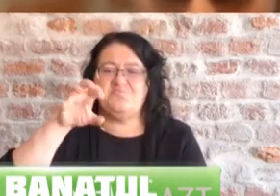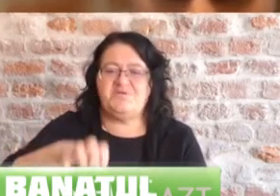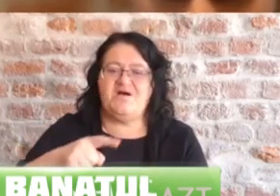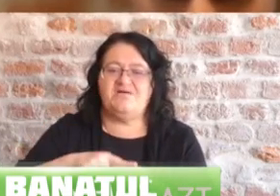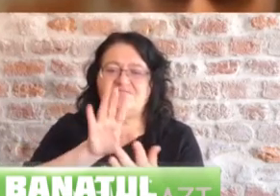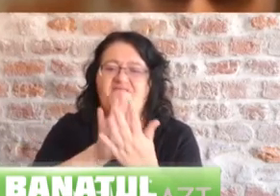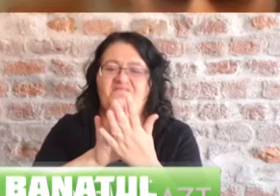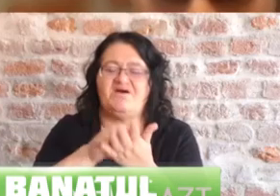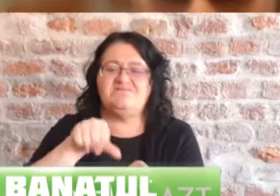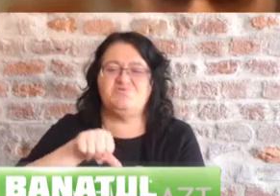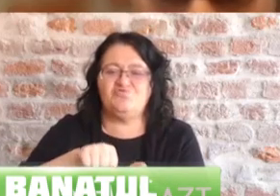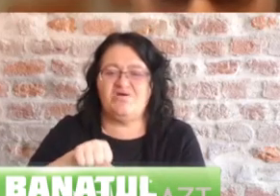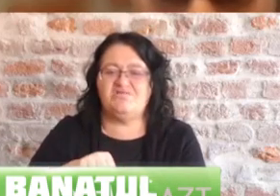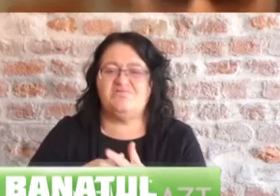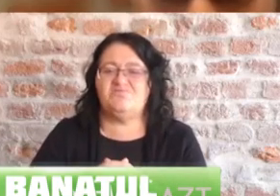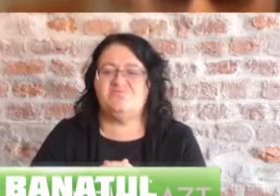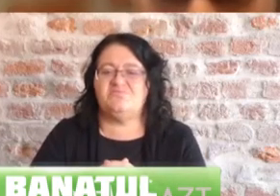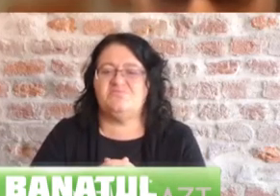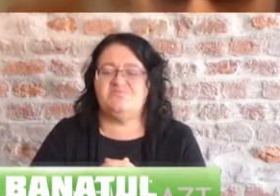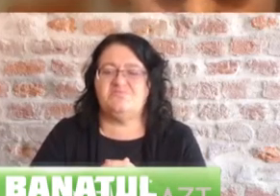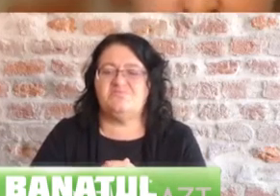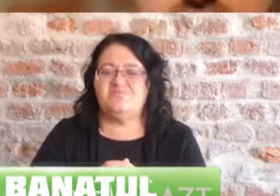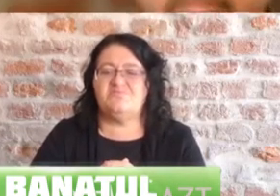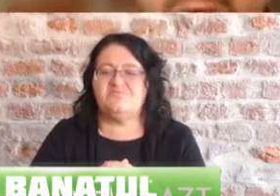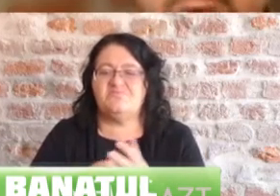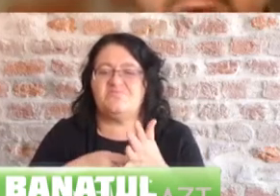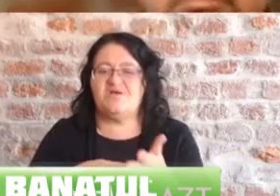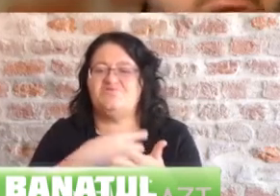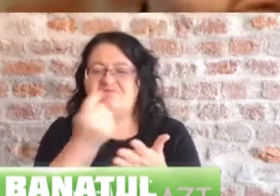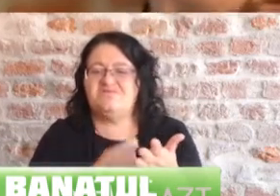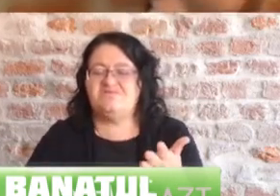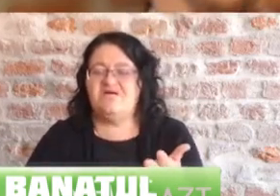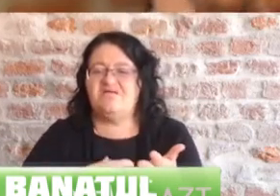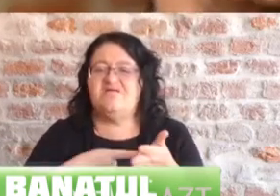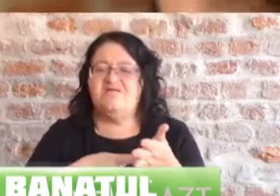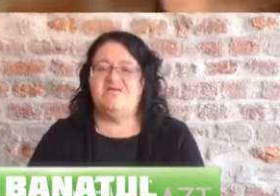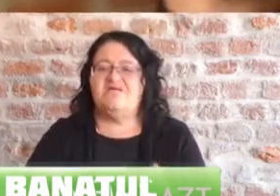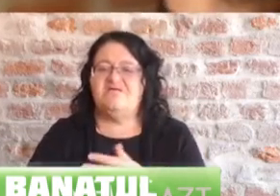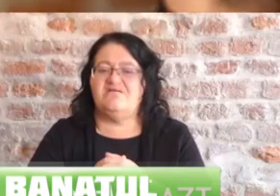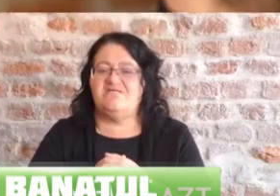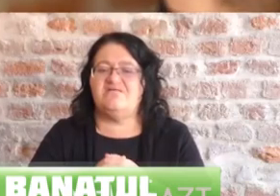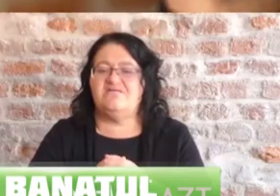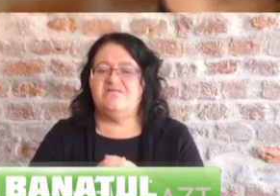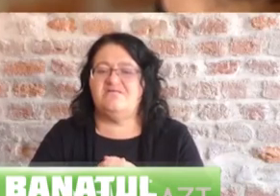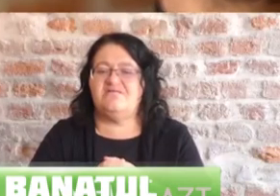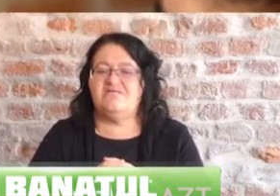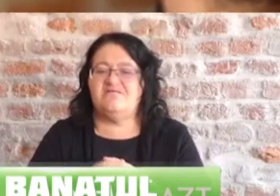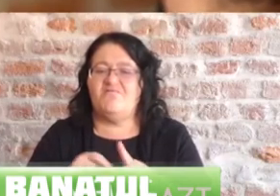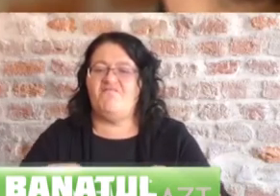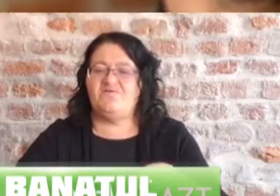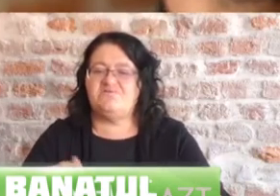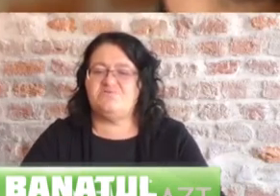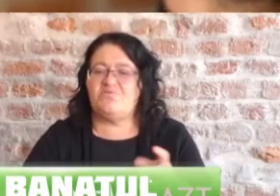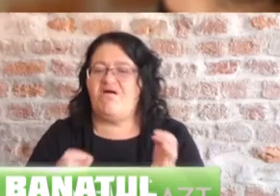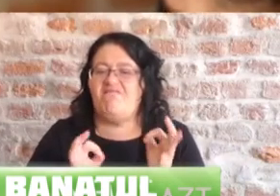and its center is clearly defined. This design caters to a myriad of functional